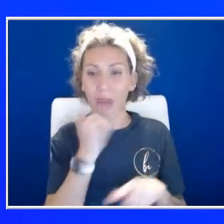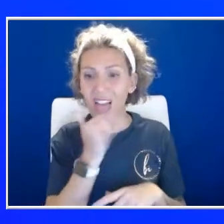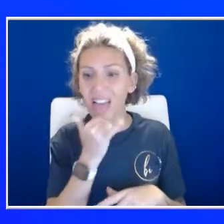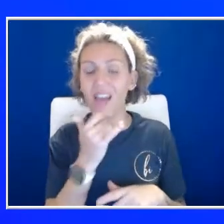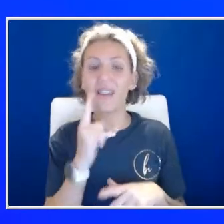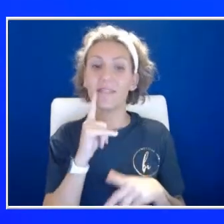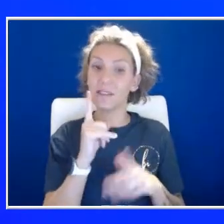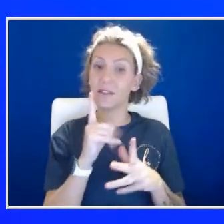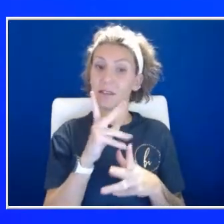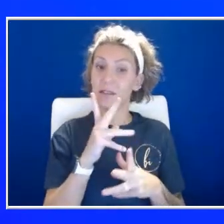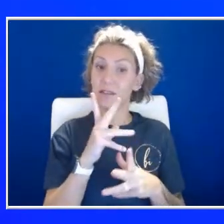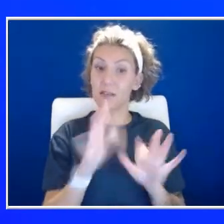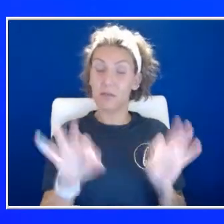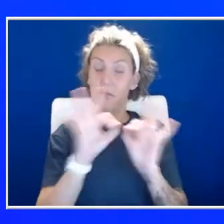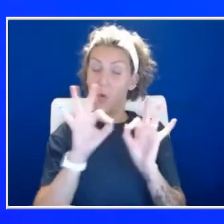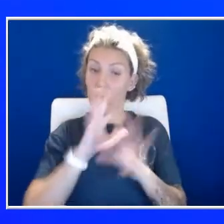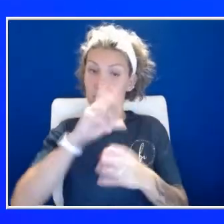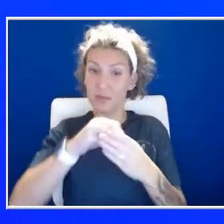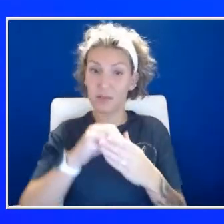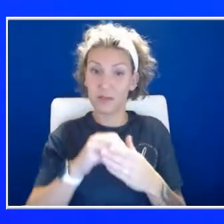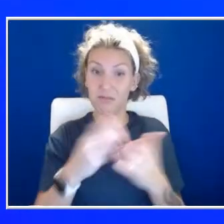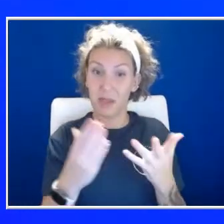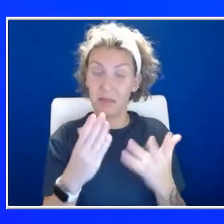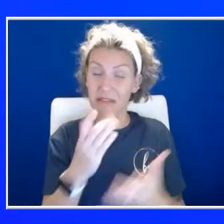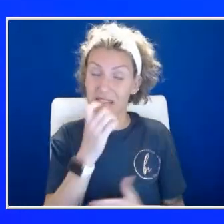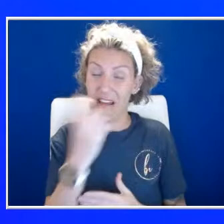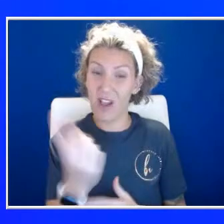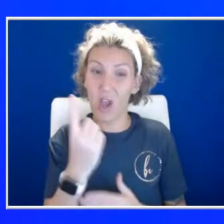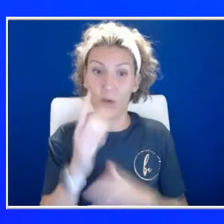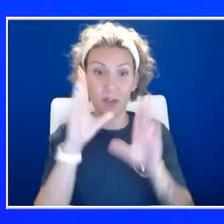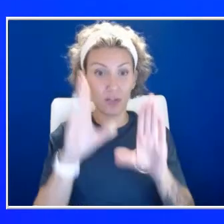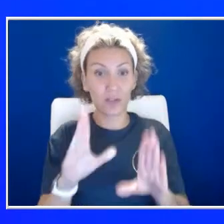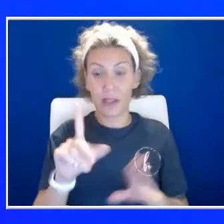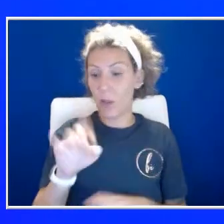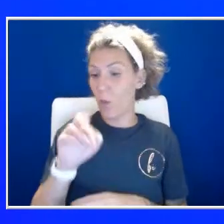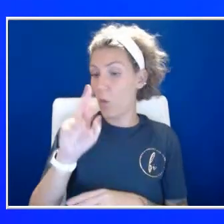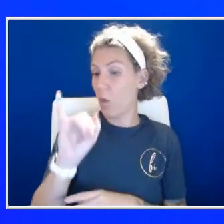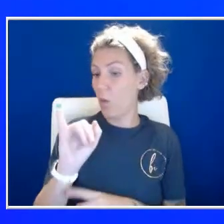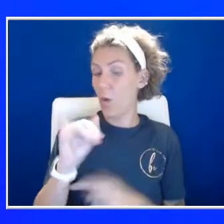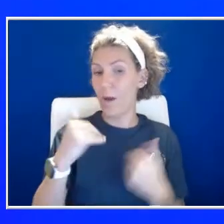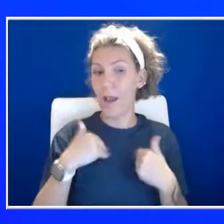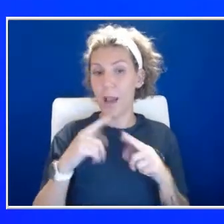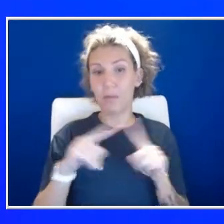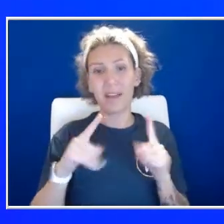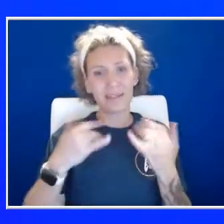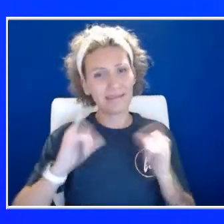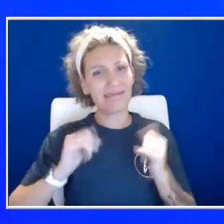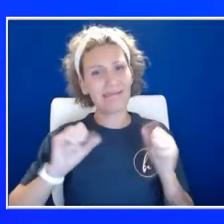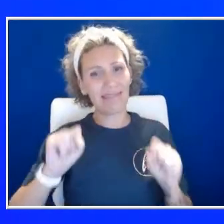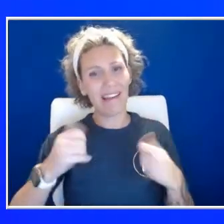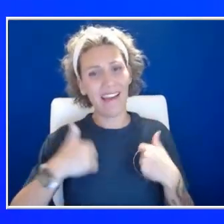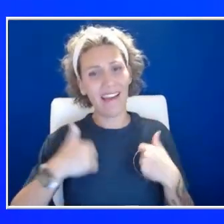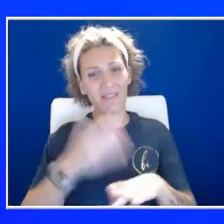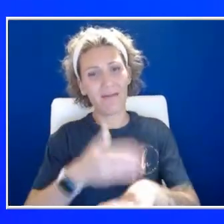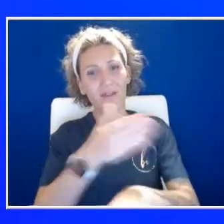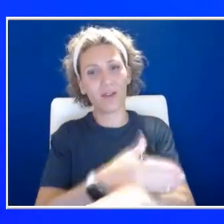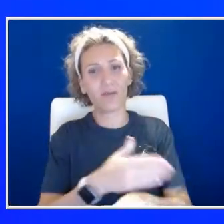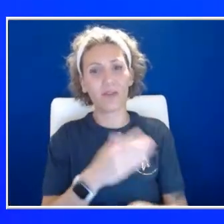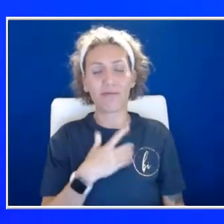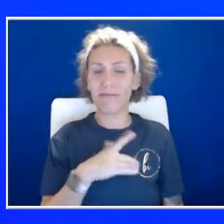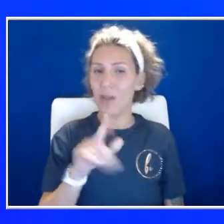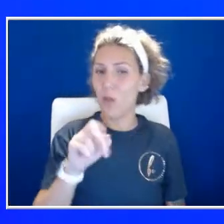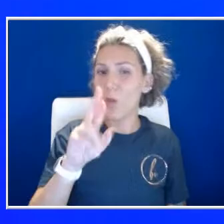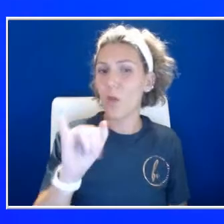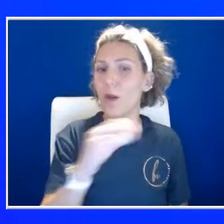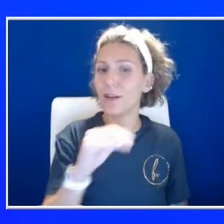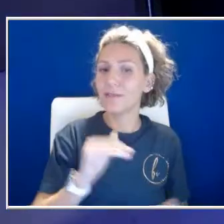always be as great as Lori has seen, but there's still room for improvement. And Lori's the reason, and I think Dr. Ebersol would agree, that we come